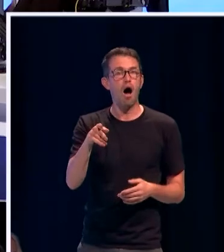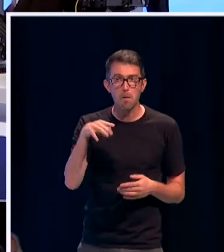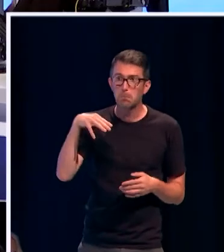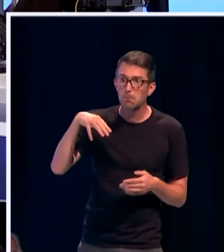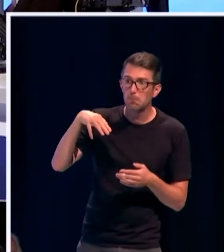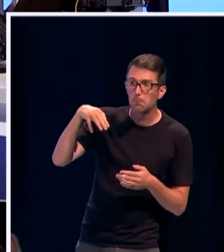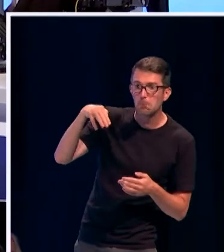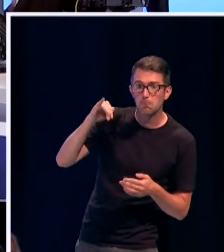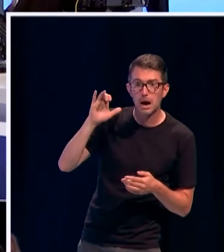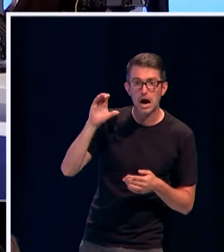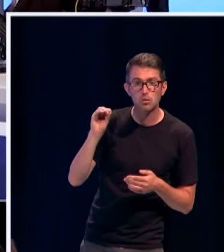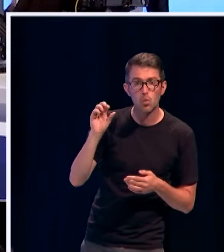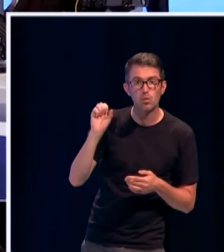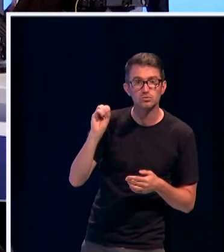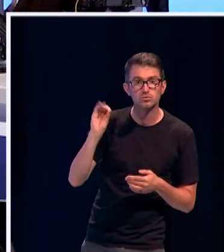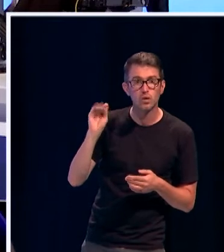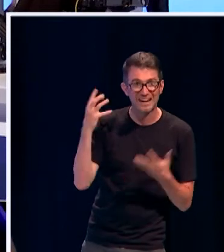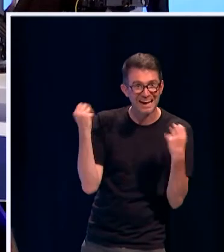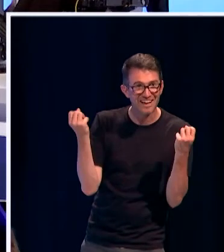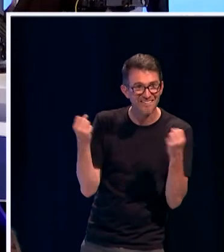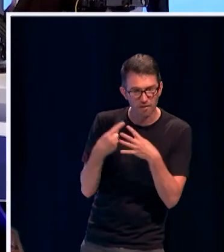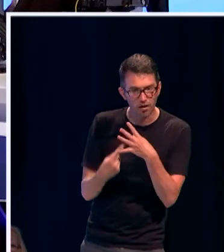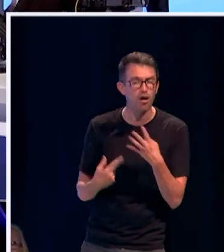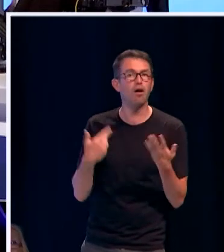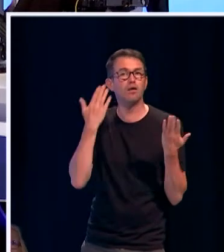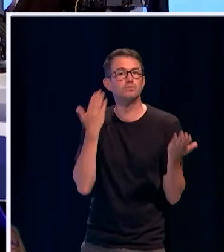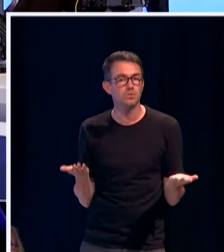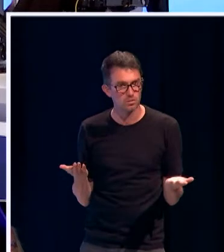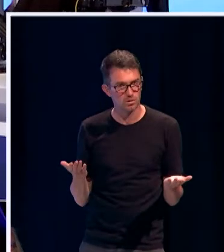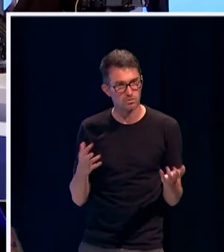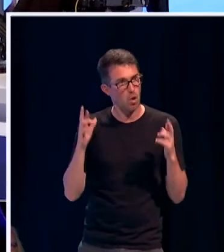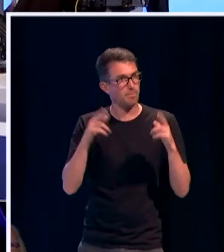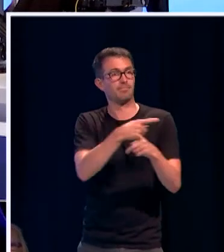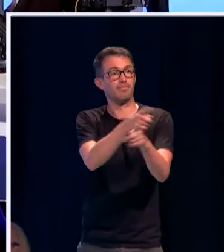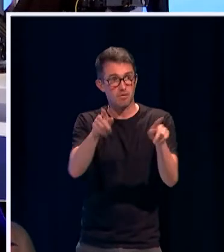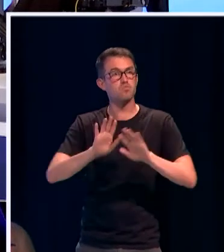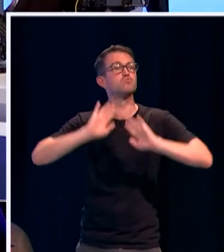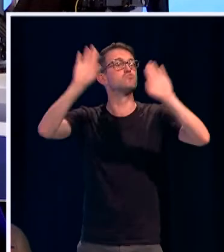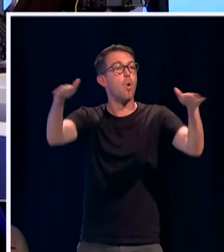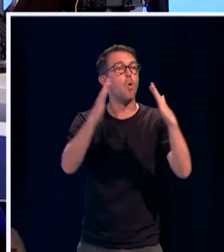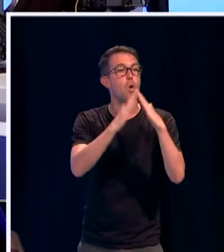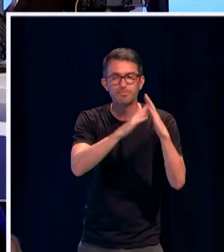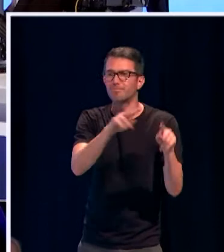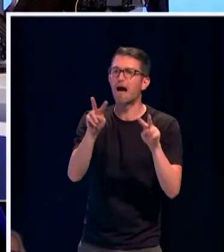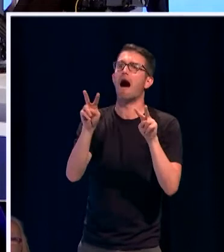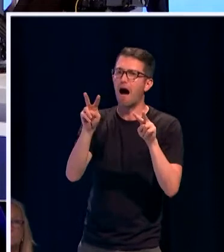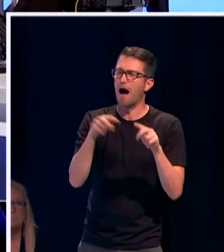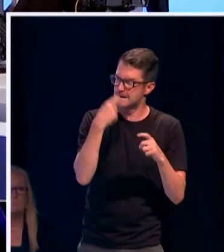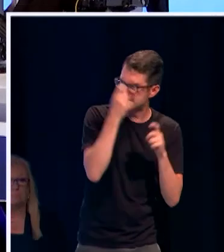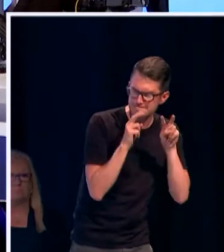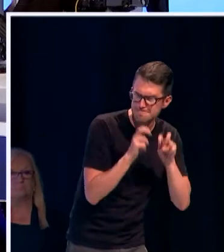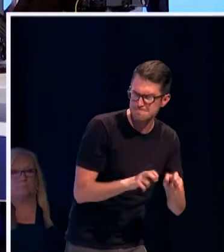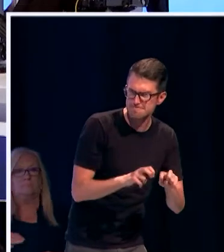a lot of experts will come, that you'll have new partners. So let's go to the next question, please.